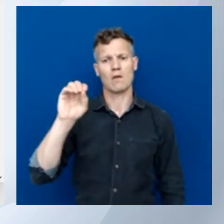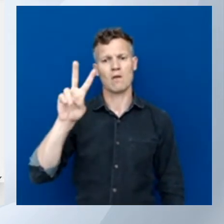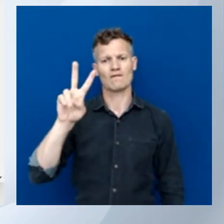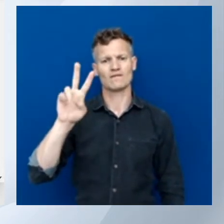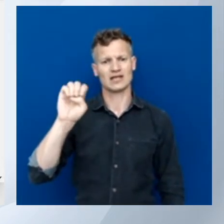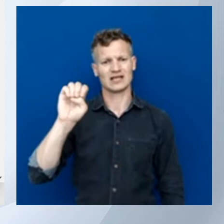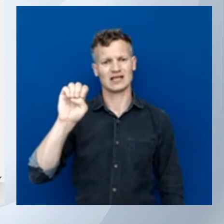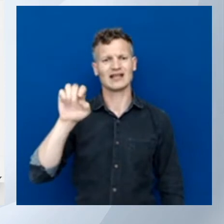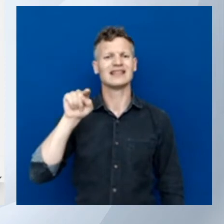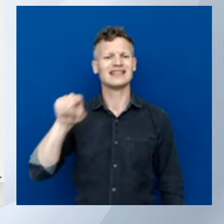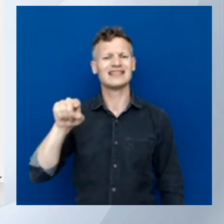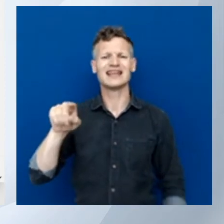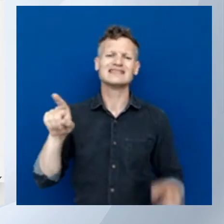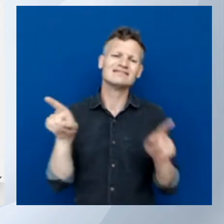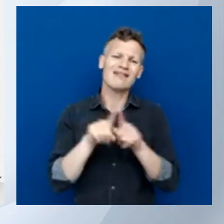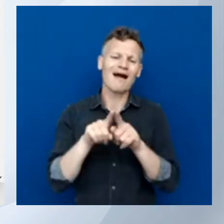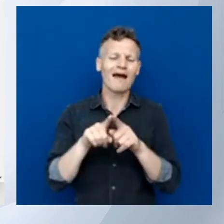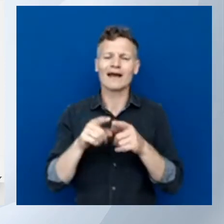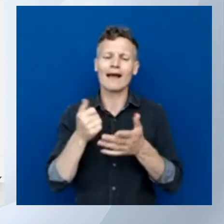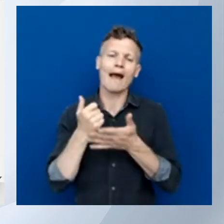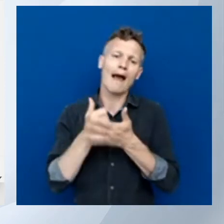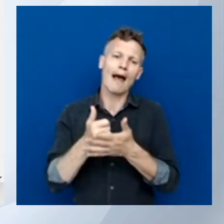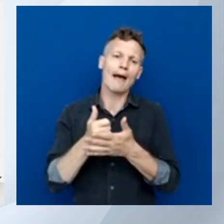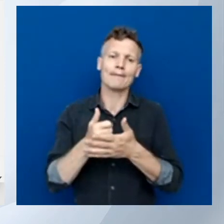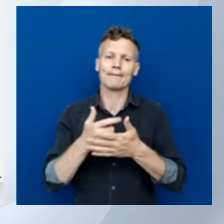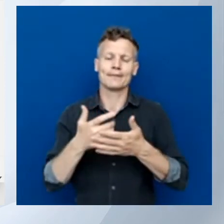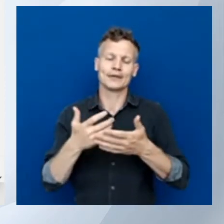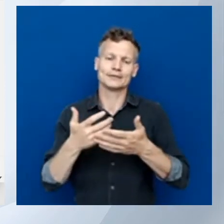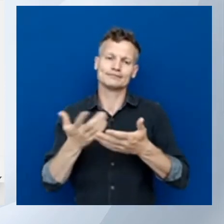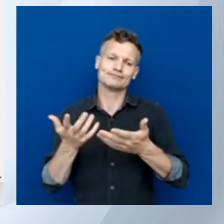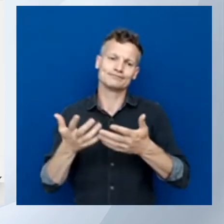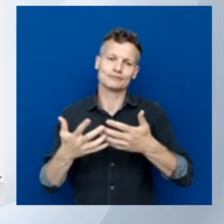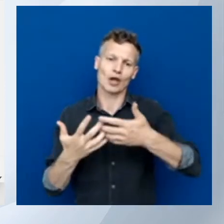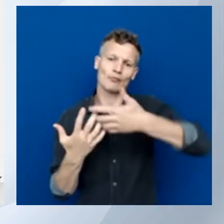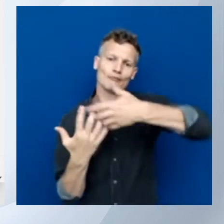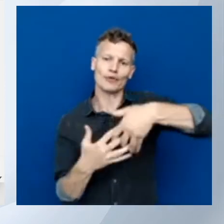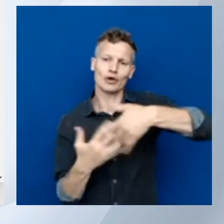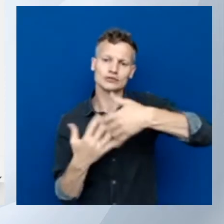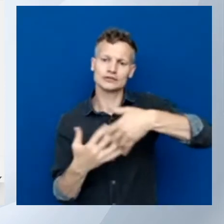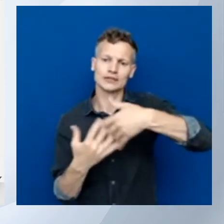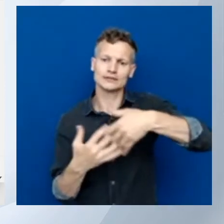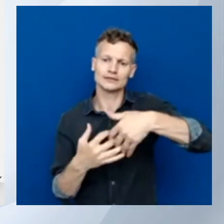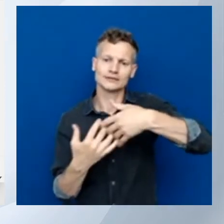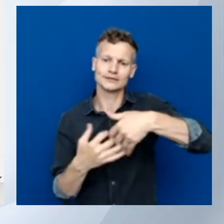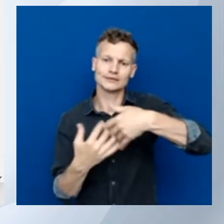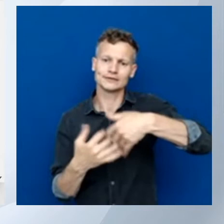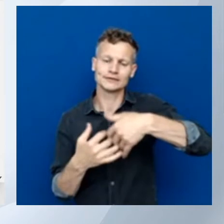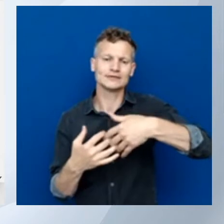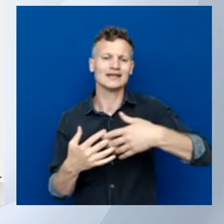empt the data. And then the labels then get appended to the output of the tokenizer.